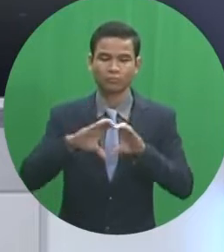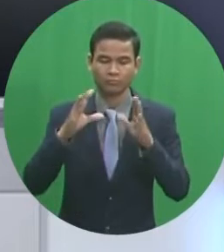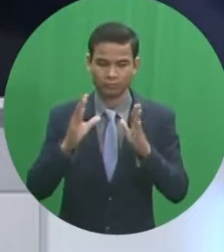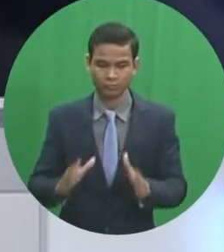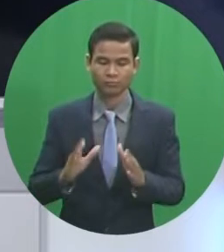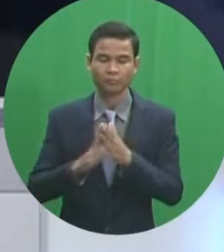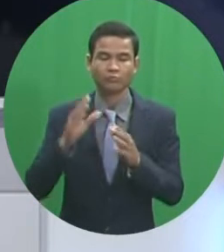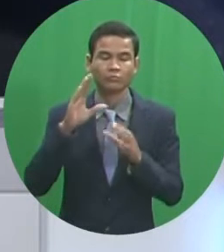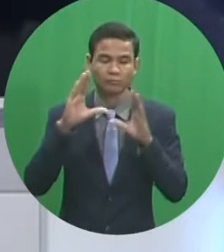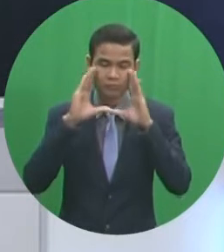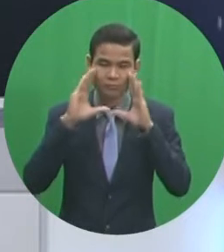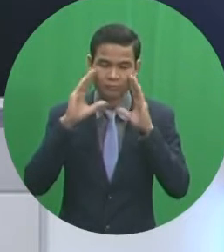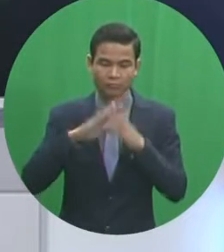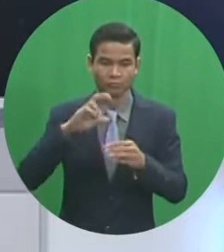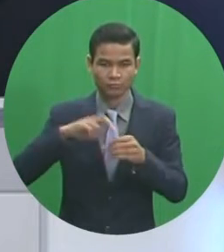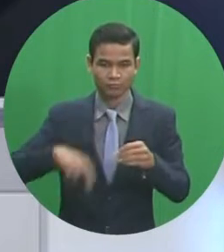Facebook